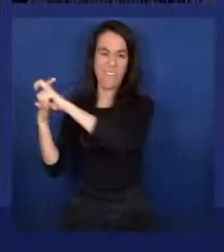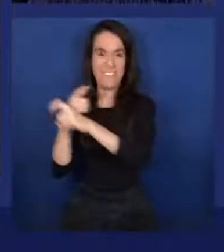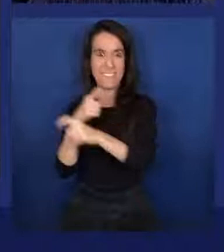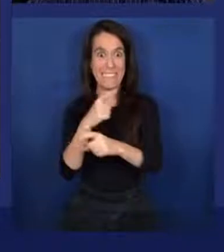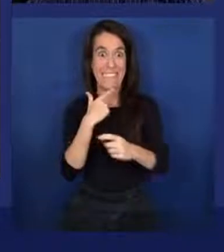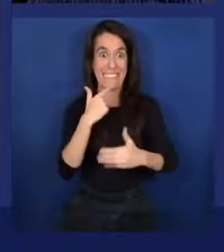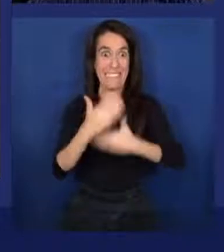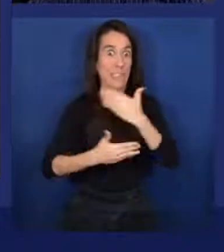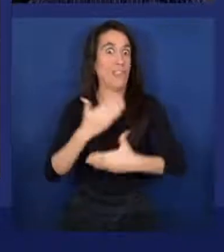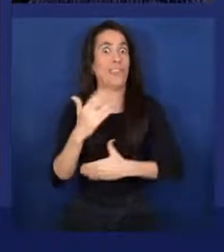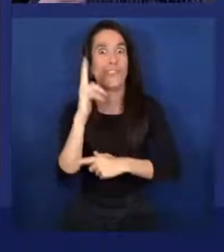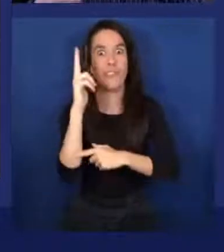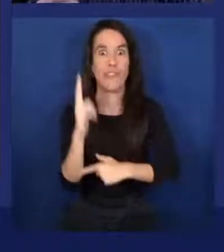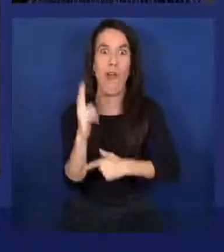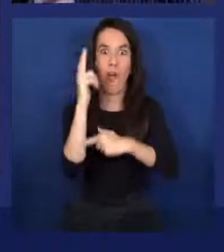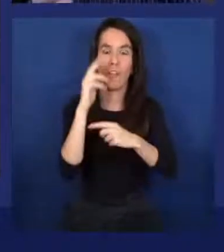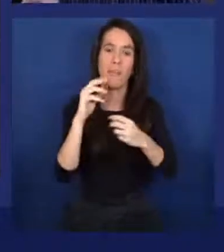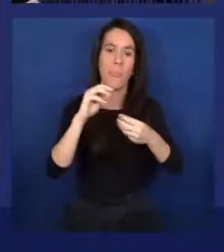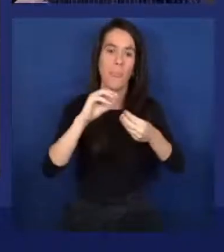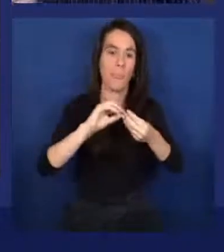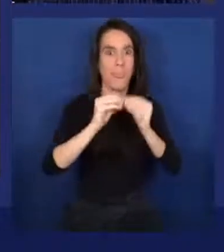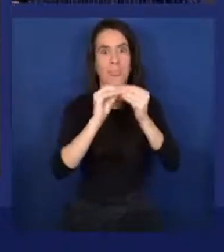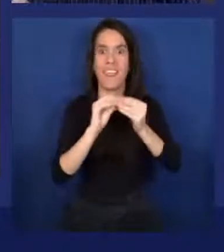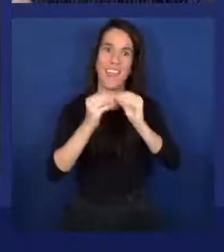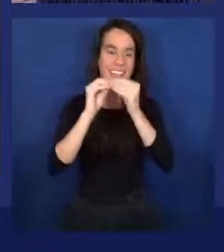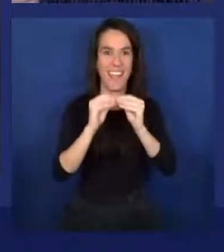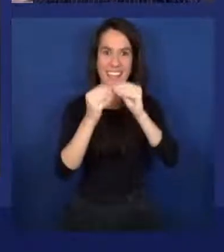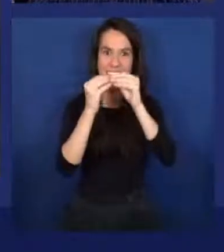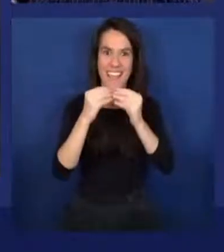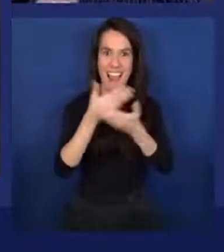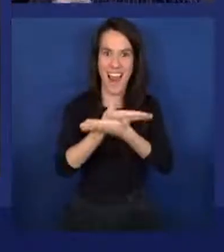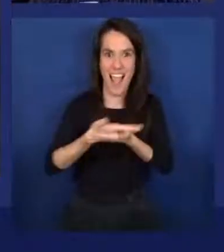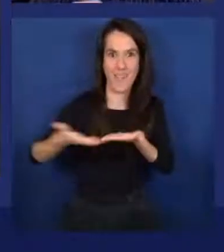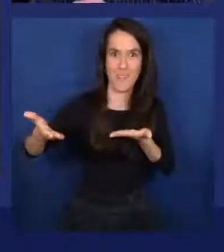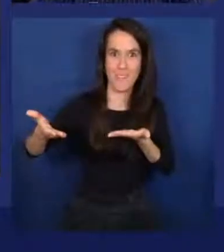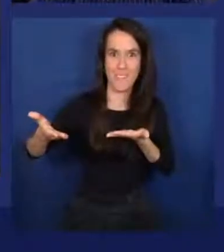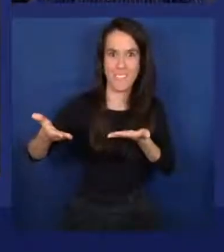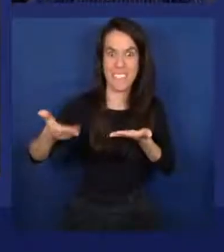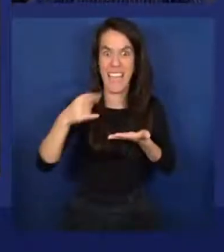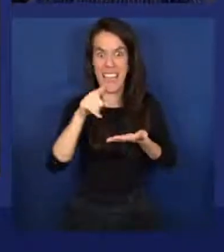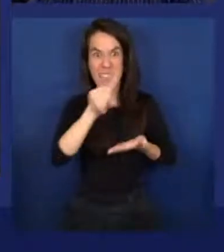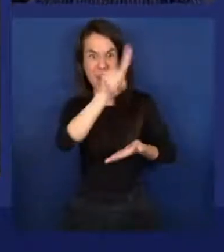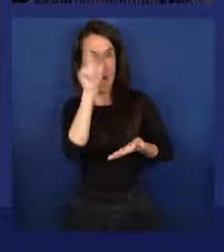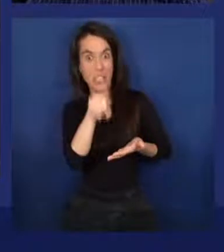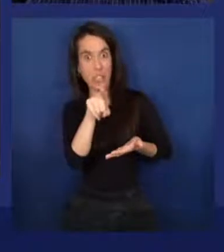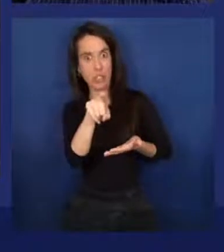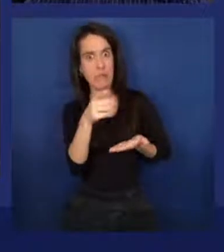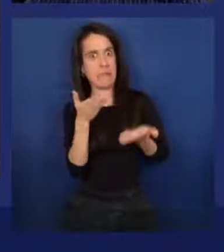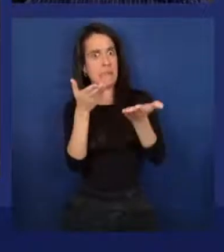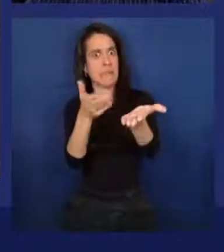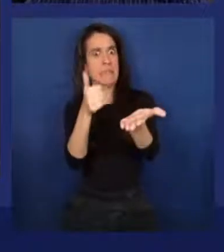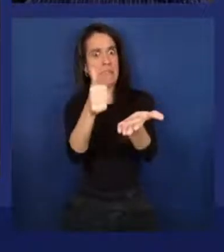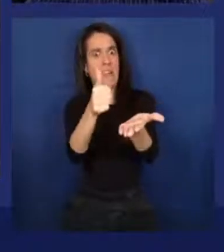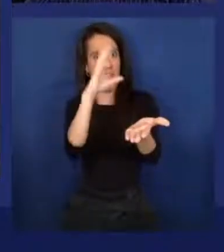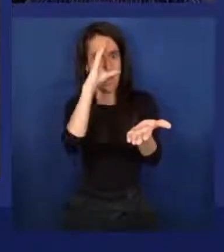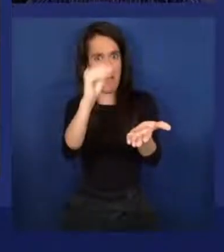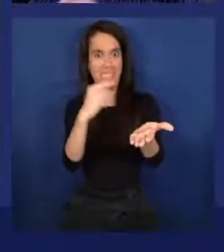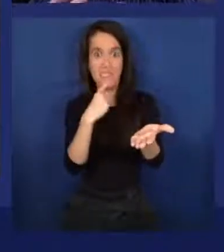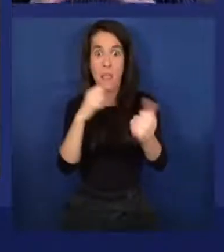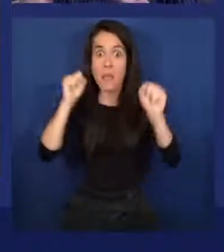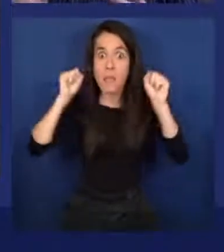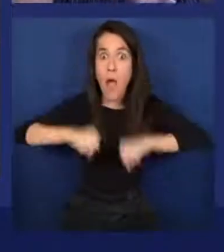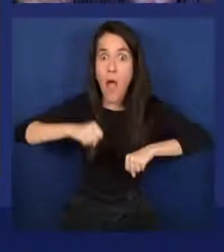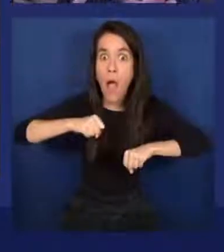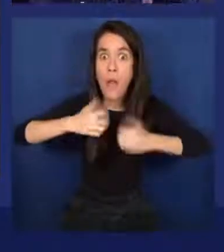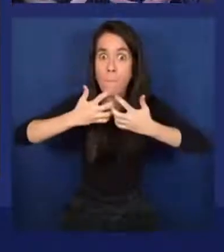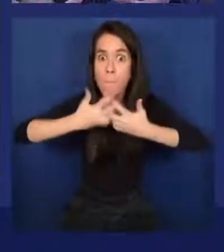of programming languages. And already the question of can machines think is starting to surface. And that